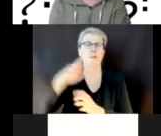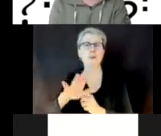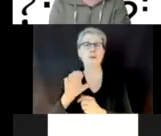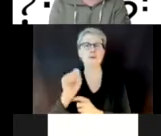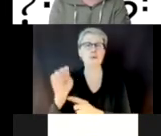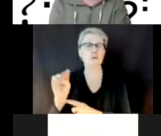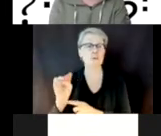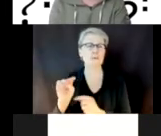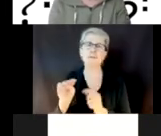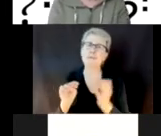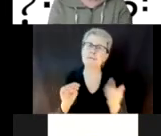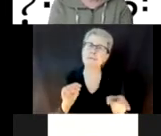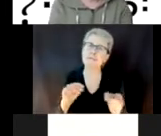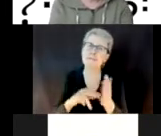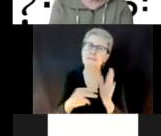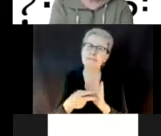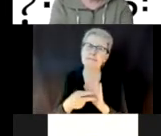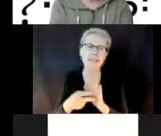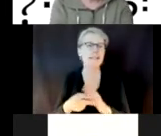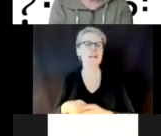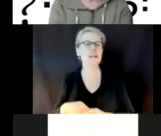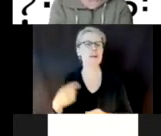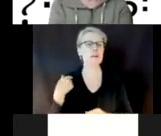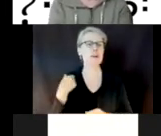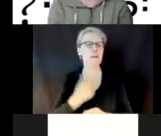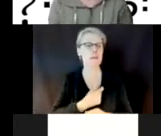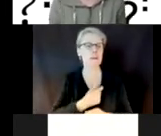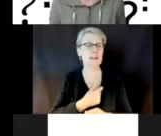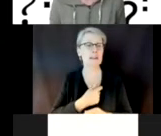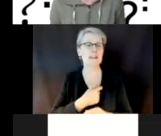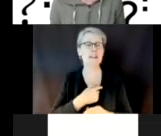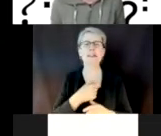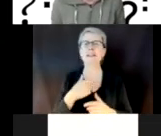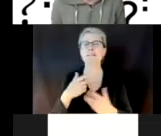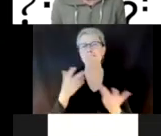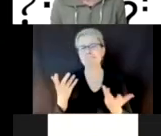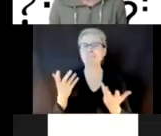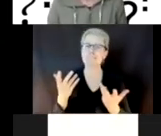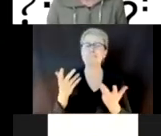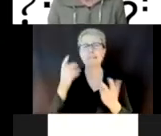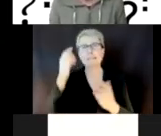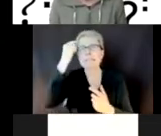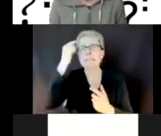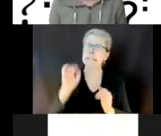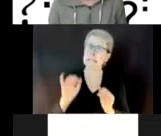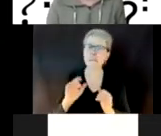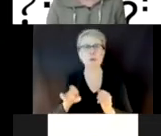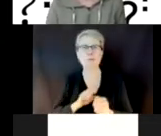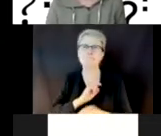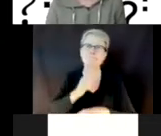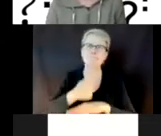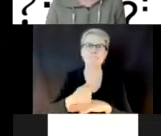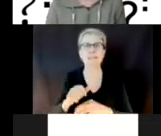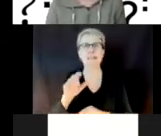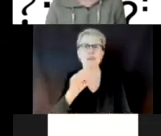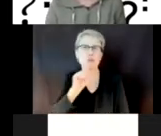means is that most of us, when we're starting out, know that we need to be on social media, but we